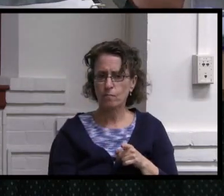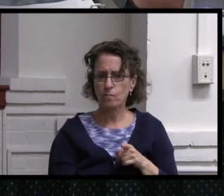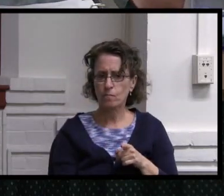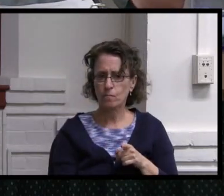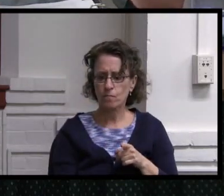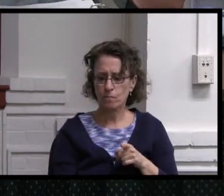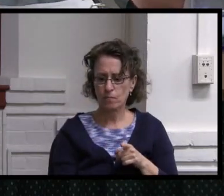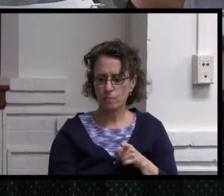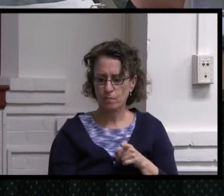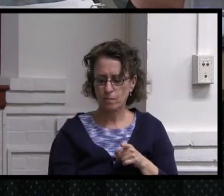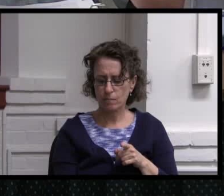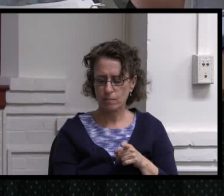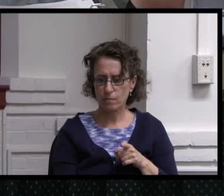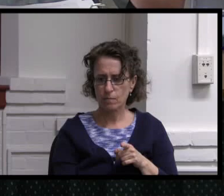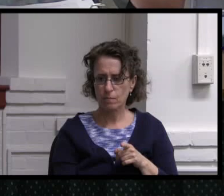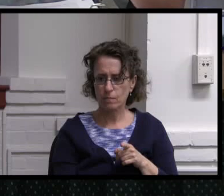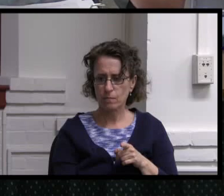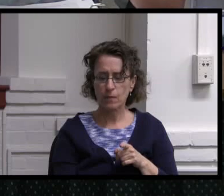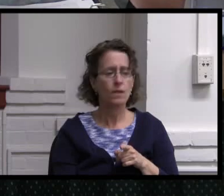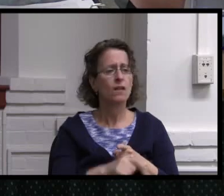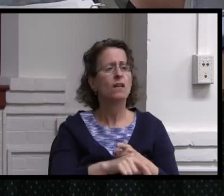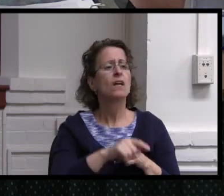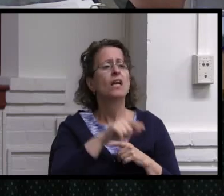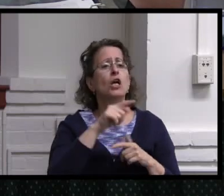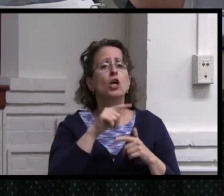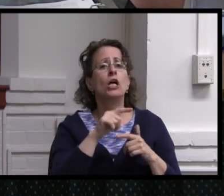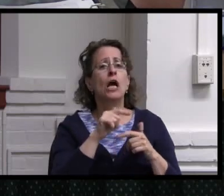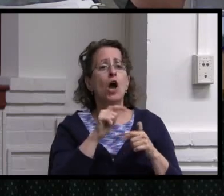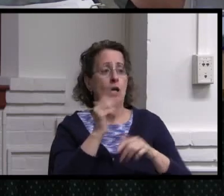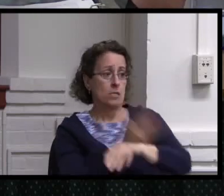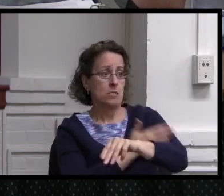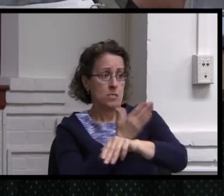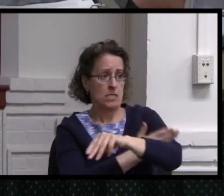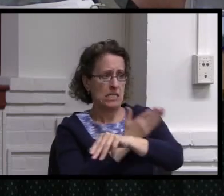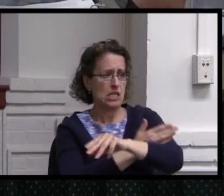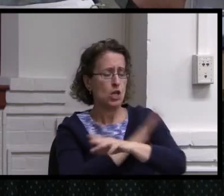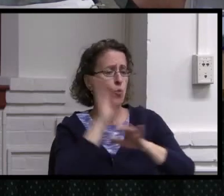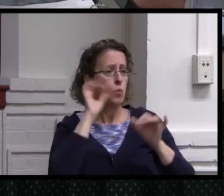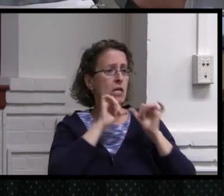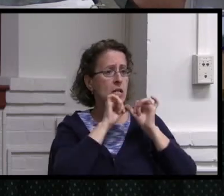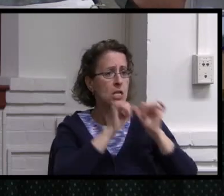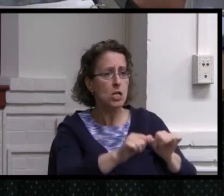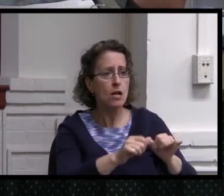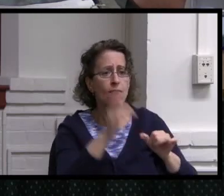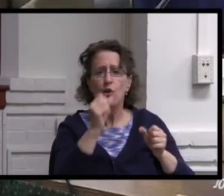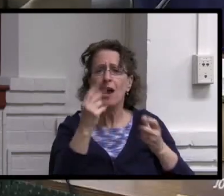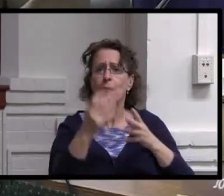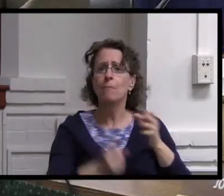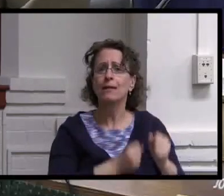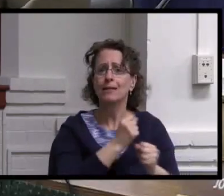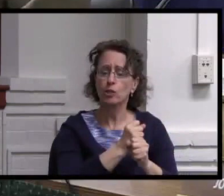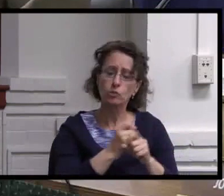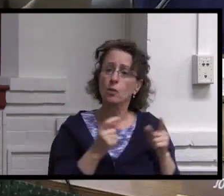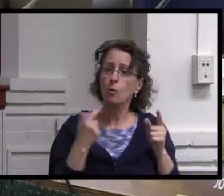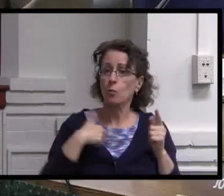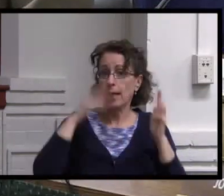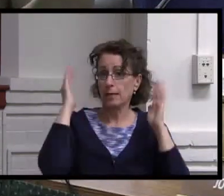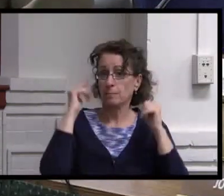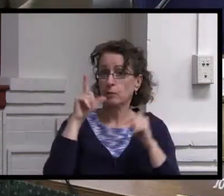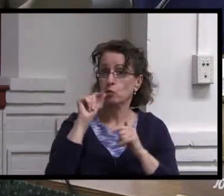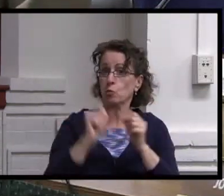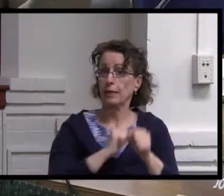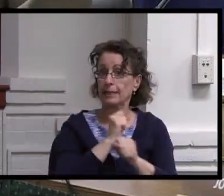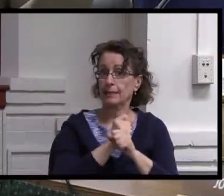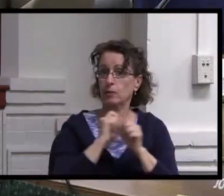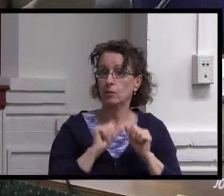time that this one's going to last. So the expectation would be, again, on the order of 20 years. That's a